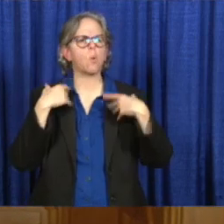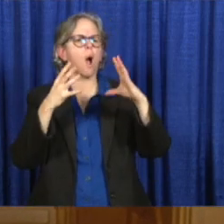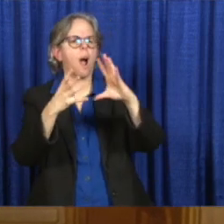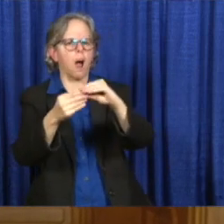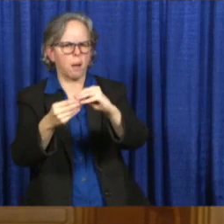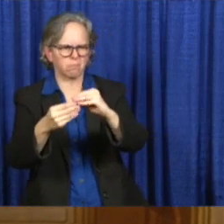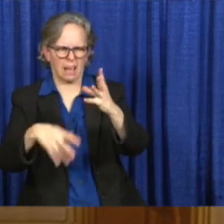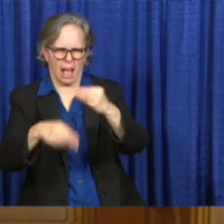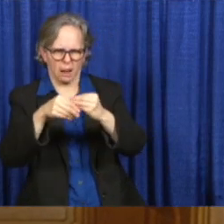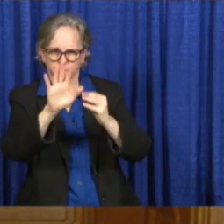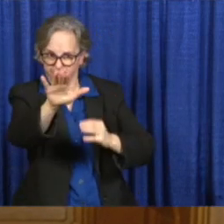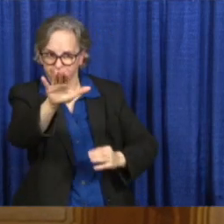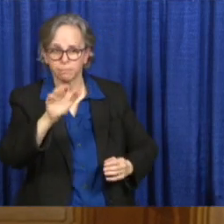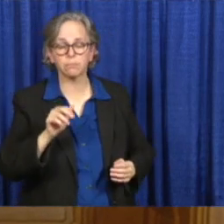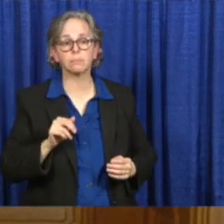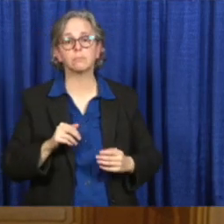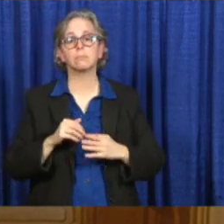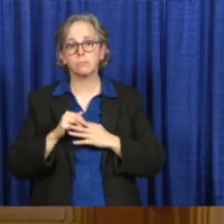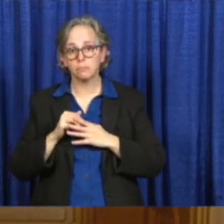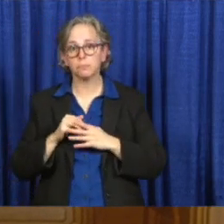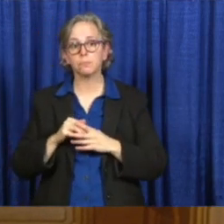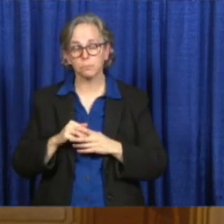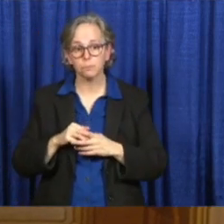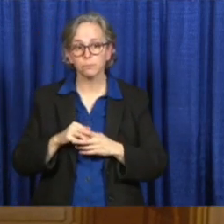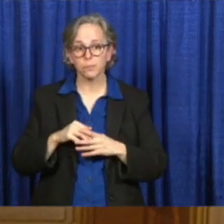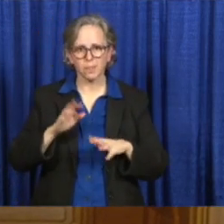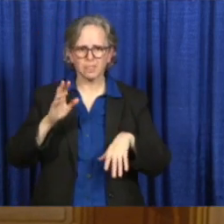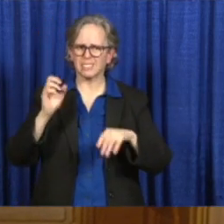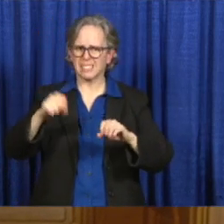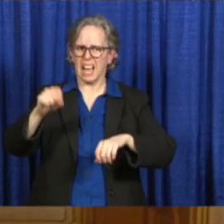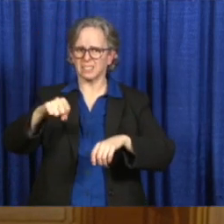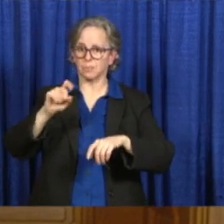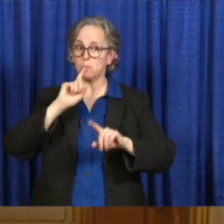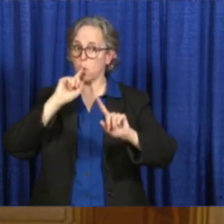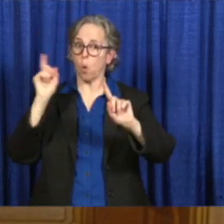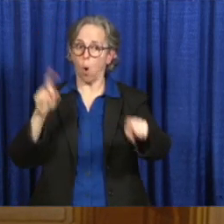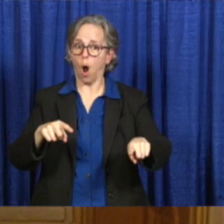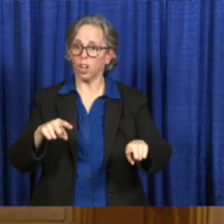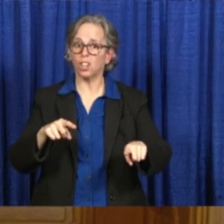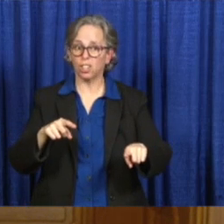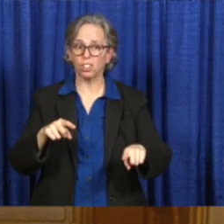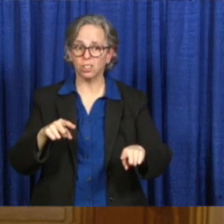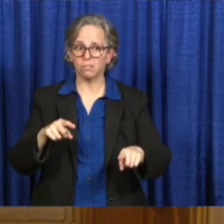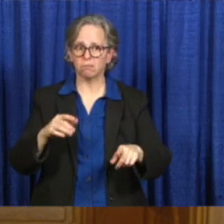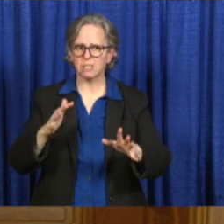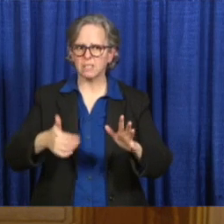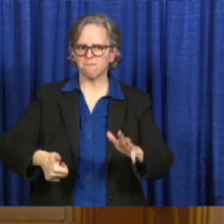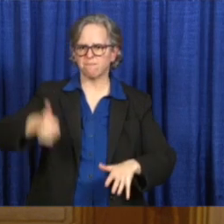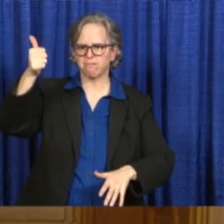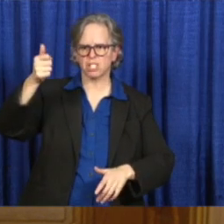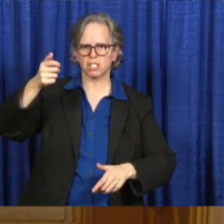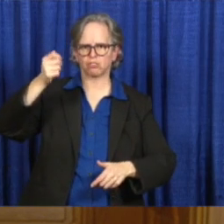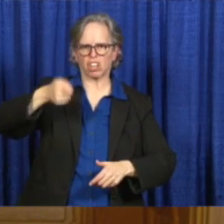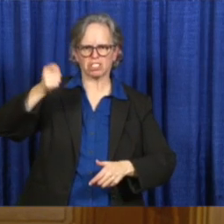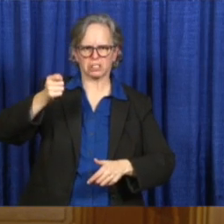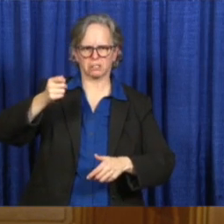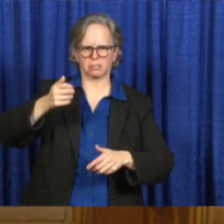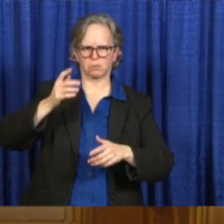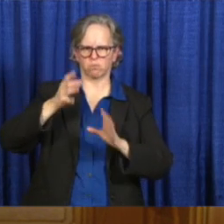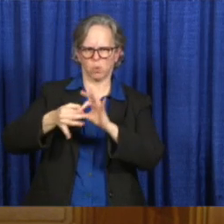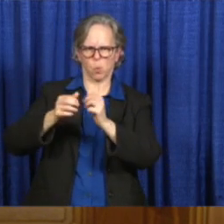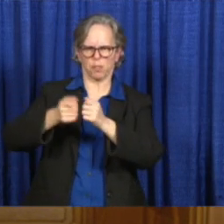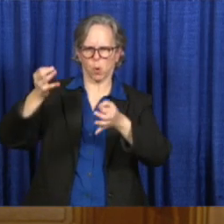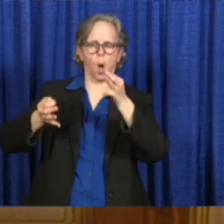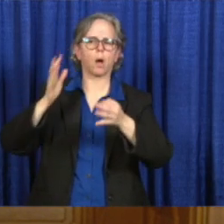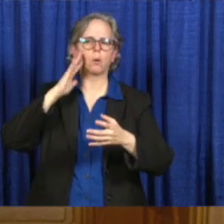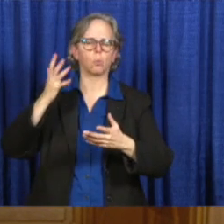is order put out, instructions put out by the Chief Justice in regard to that. So a judge